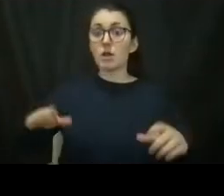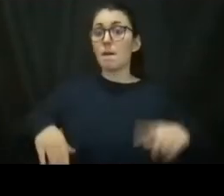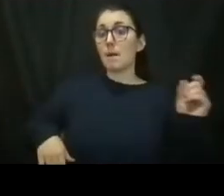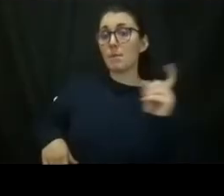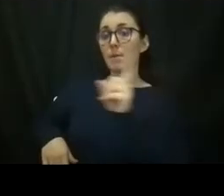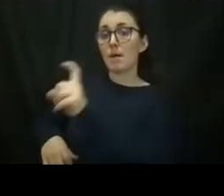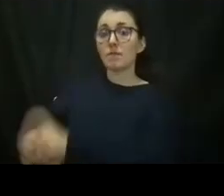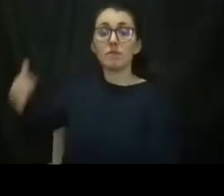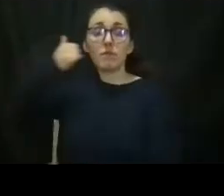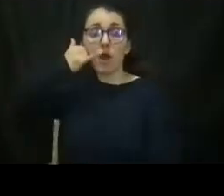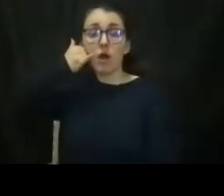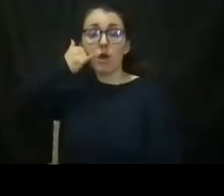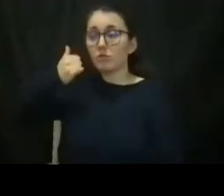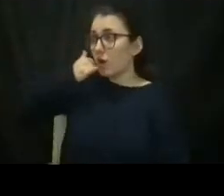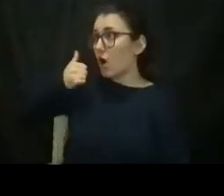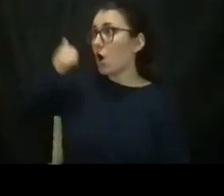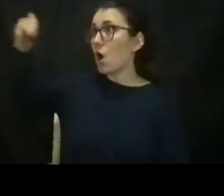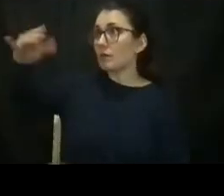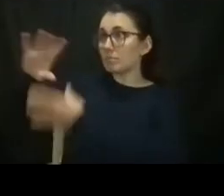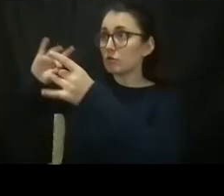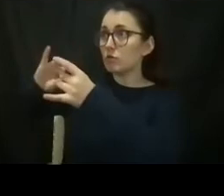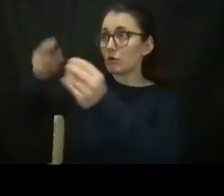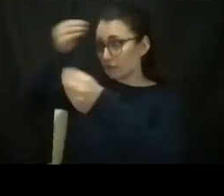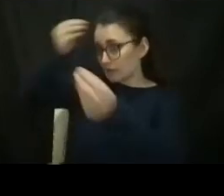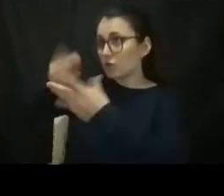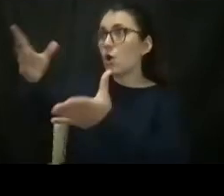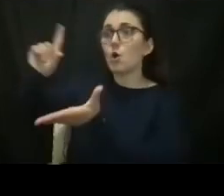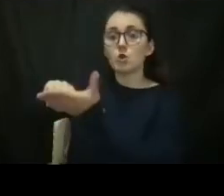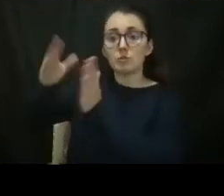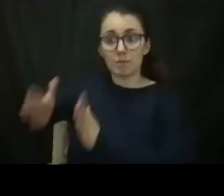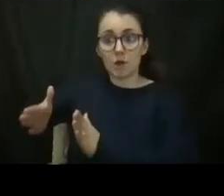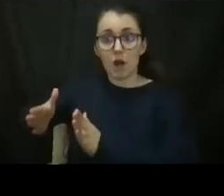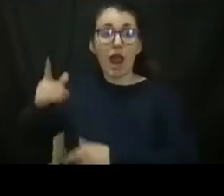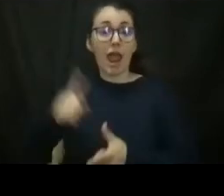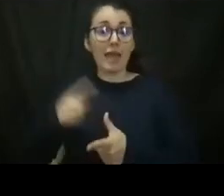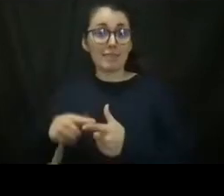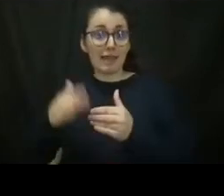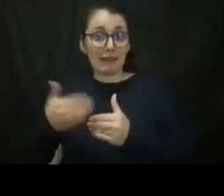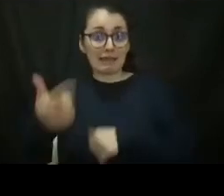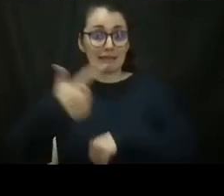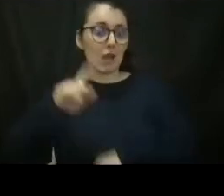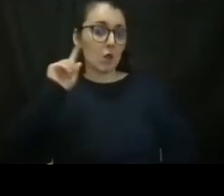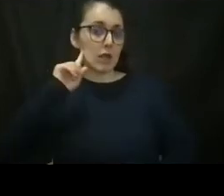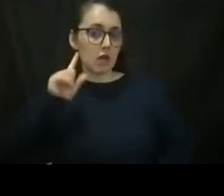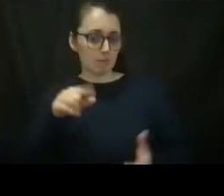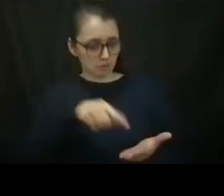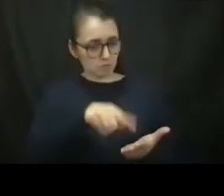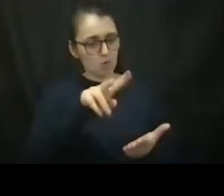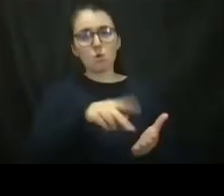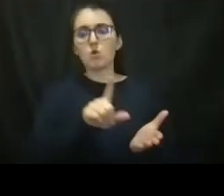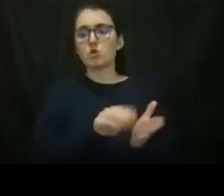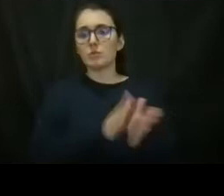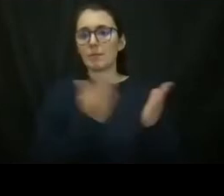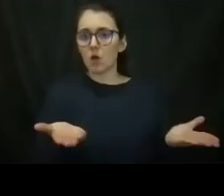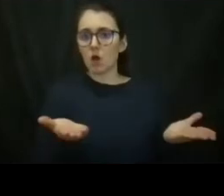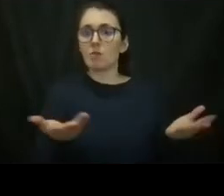they'd call in the story to the newspapers. And you'd hear about what happened in this room the next day in the paper when you read it. So just kind